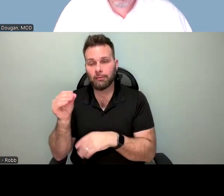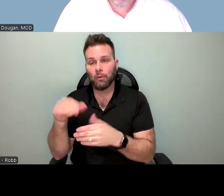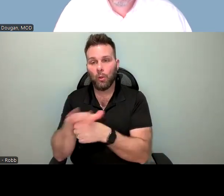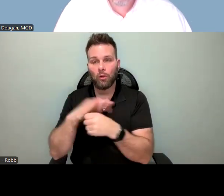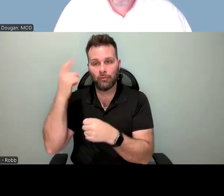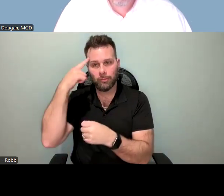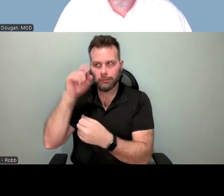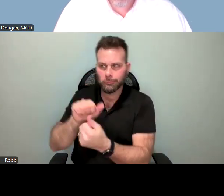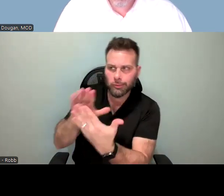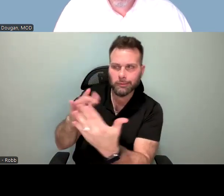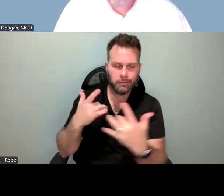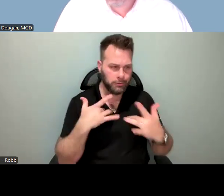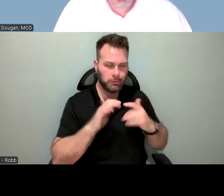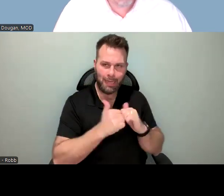effectively.